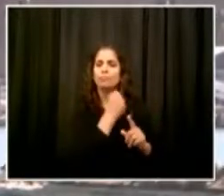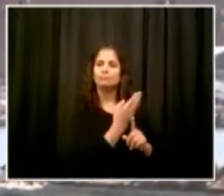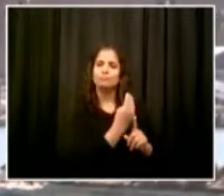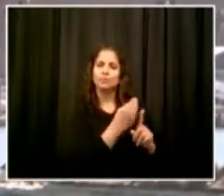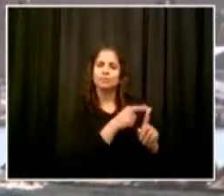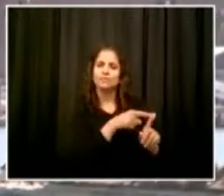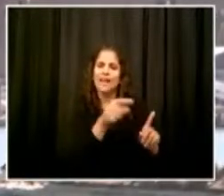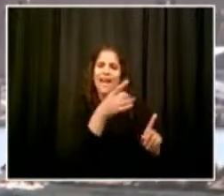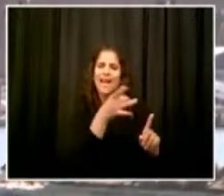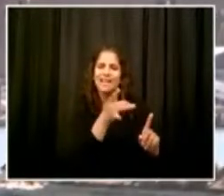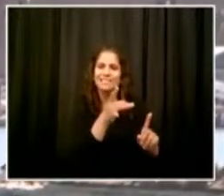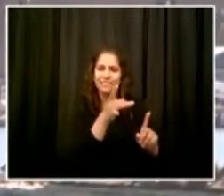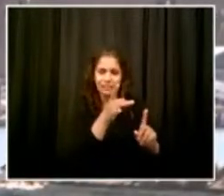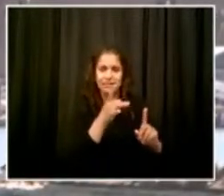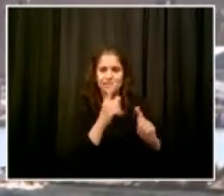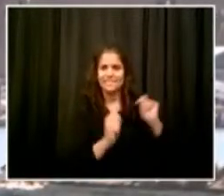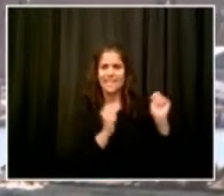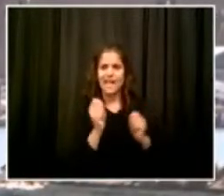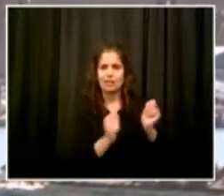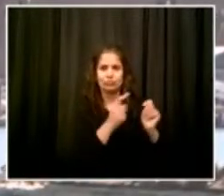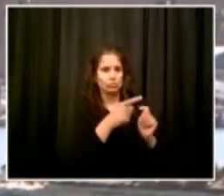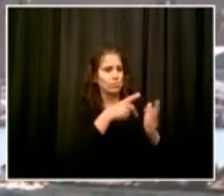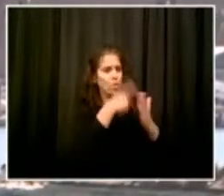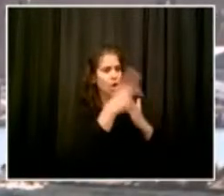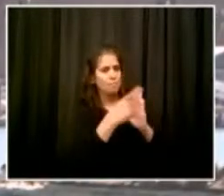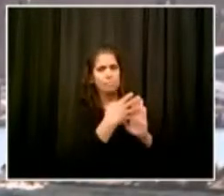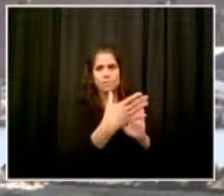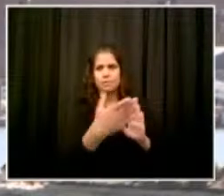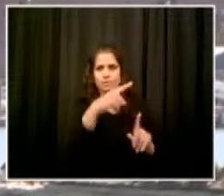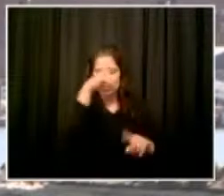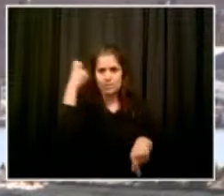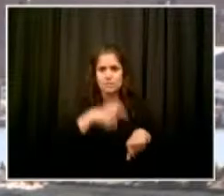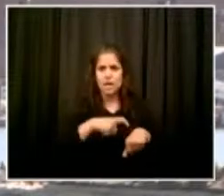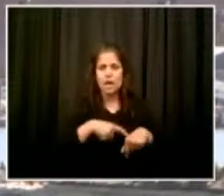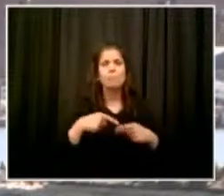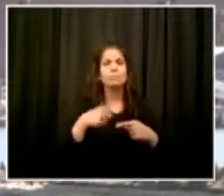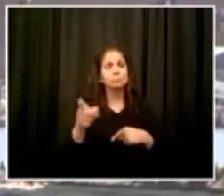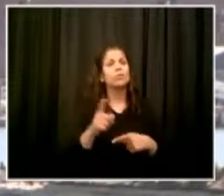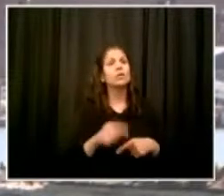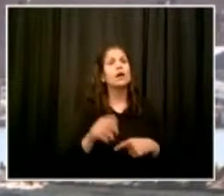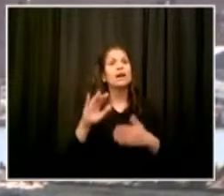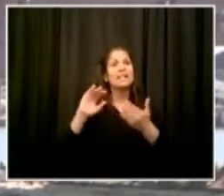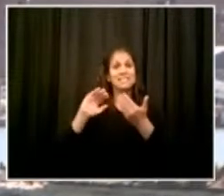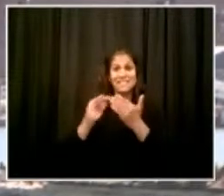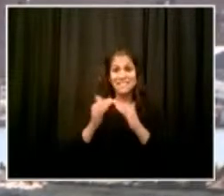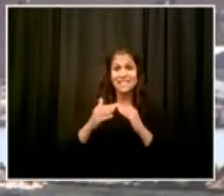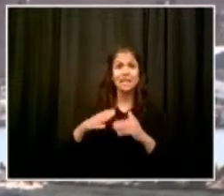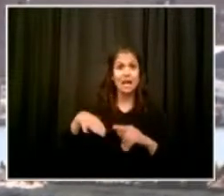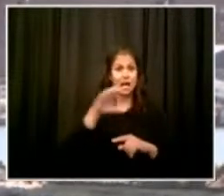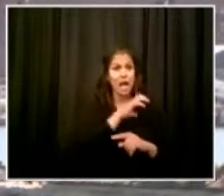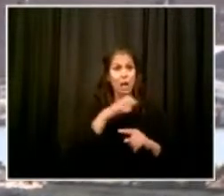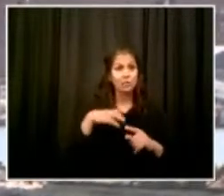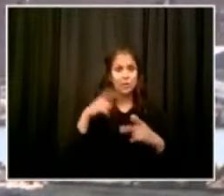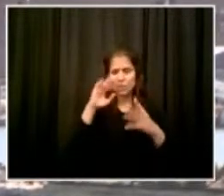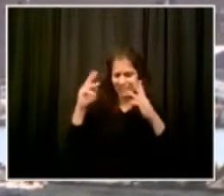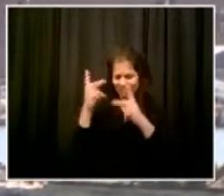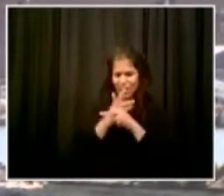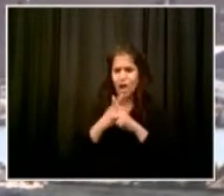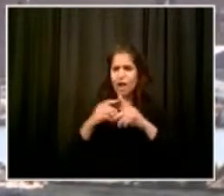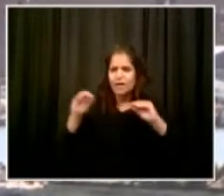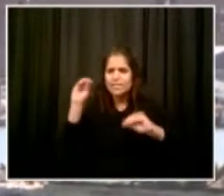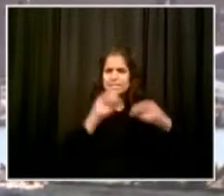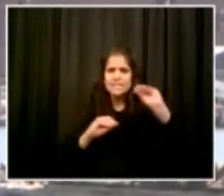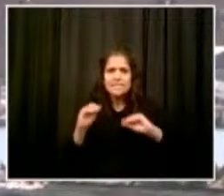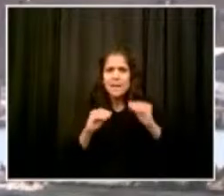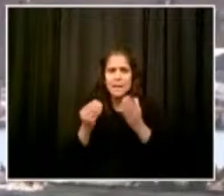this summer. We don't have it yet. We have to figure it out in the next few weeks. Obviously, Katie, it is absolutely